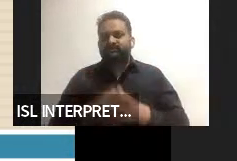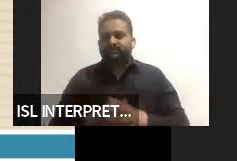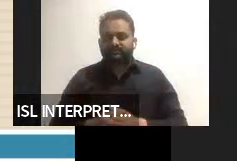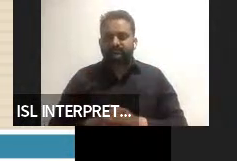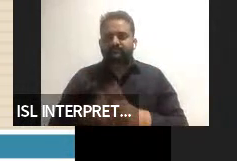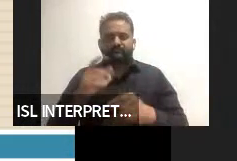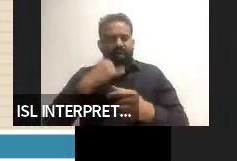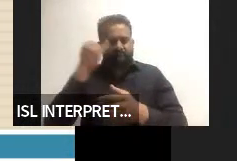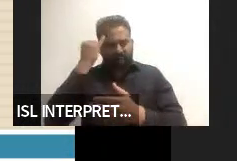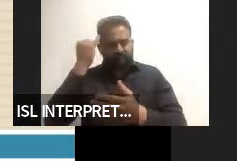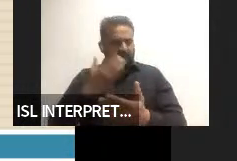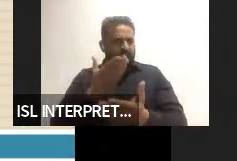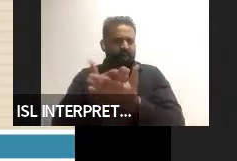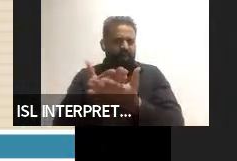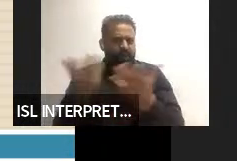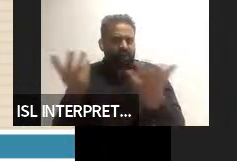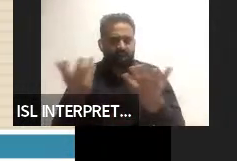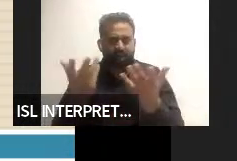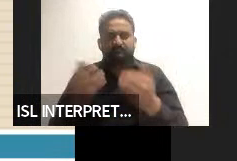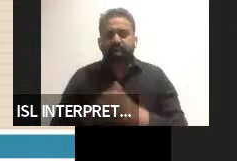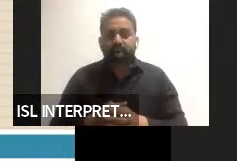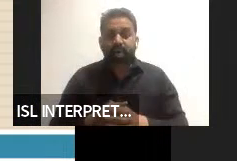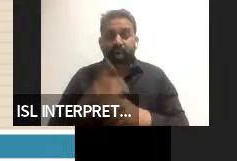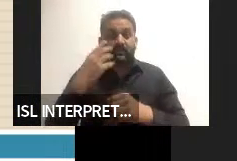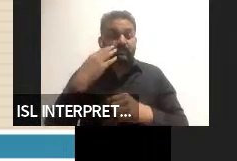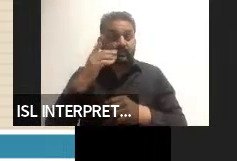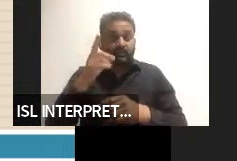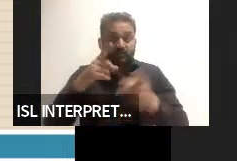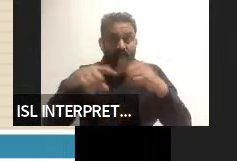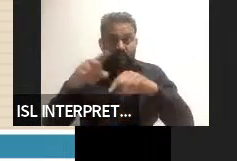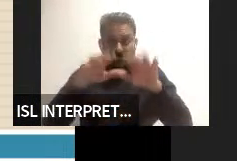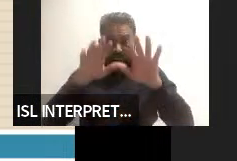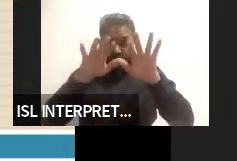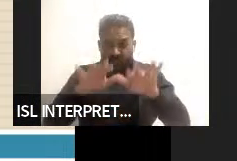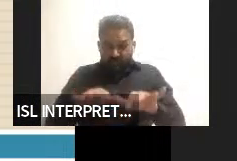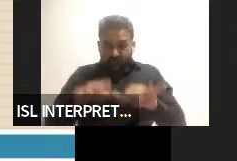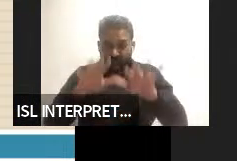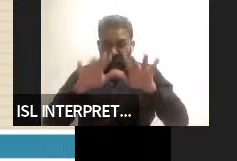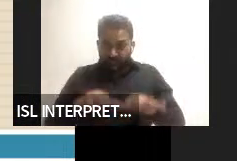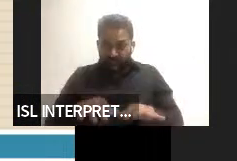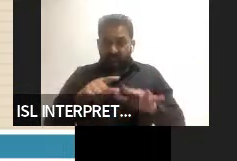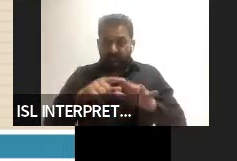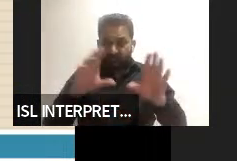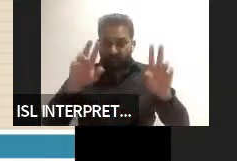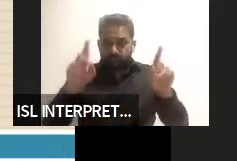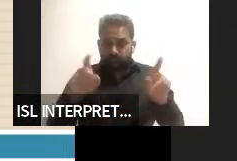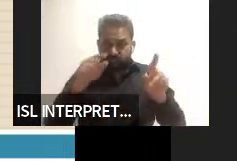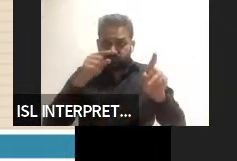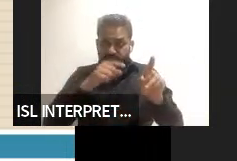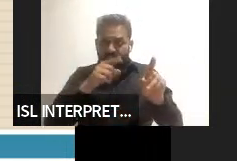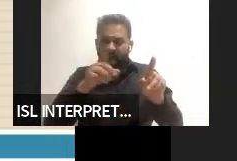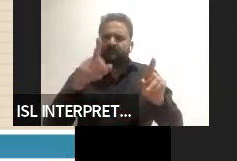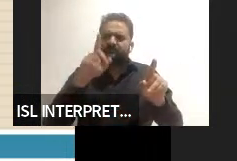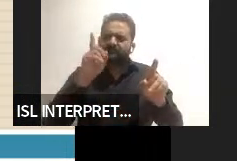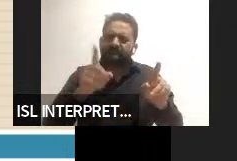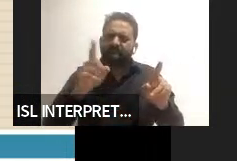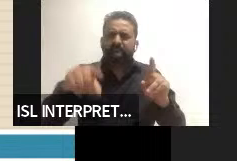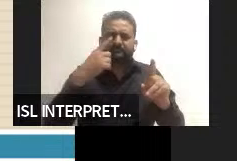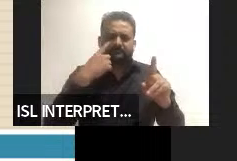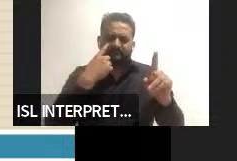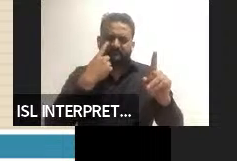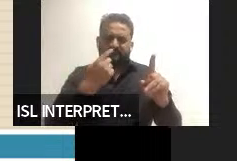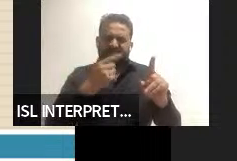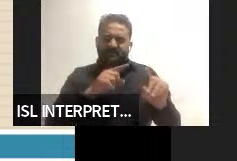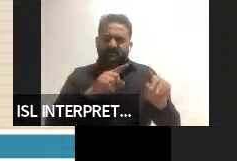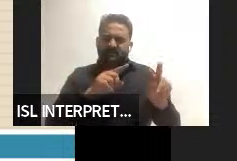suggestion we have here is that when you are writing your argument, substantive part, just check for the logic